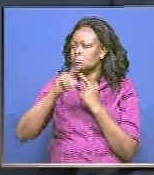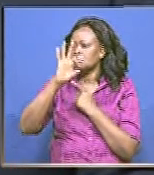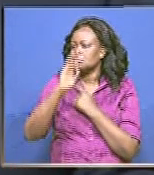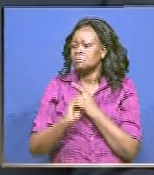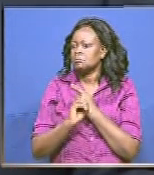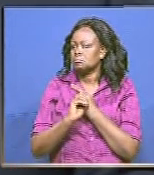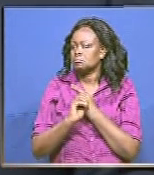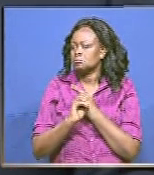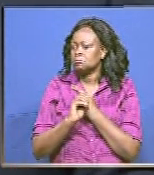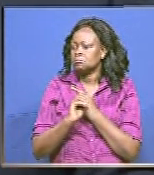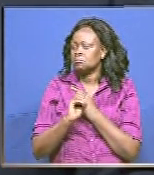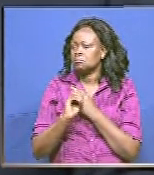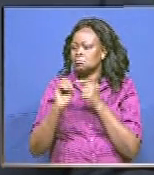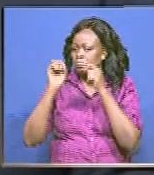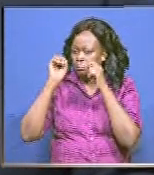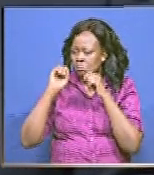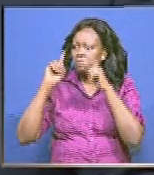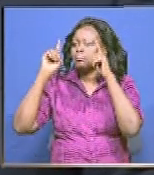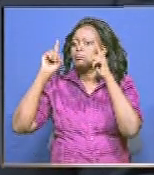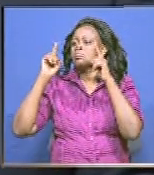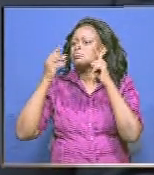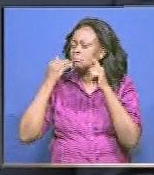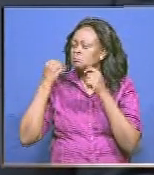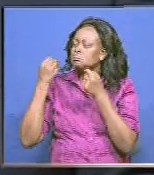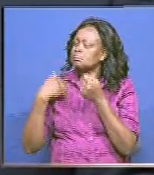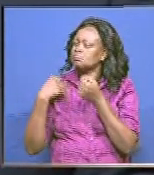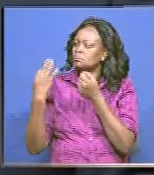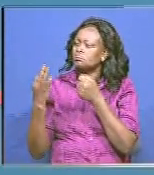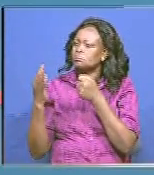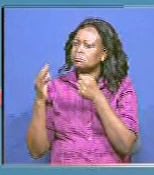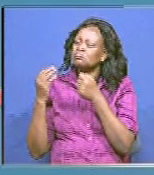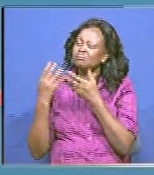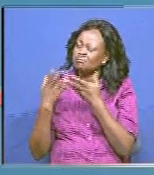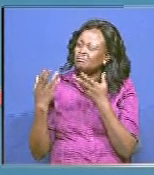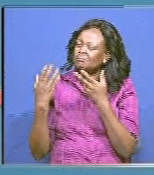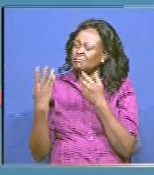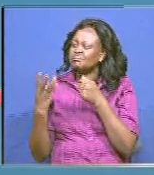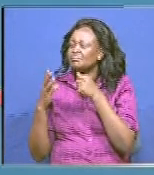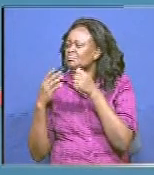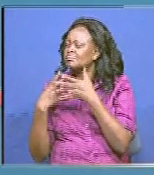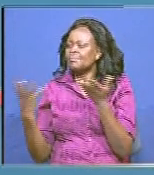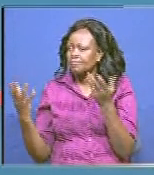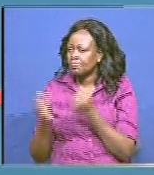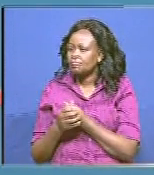we realized 40 something. Mm-hmm. So you have begun to realize?